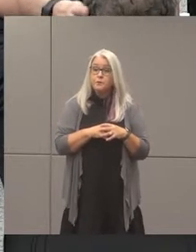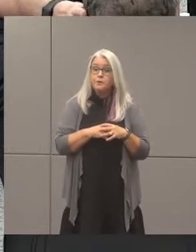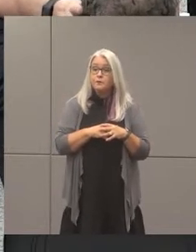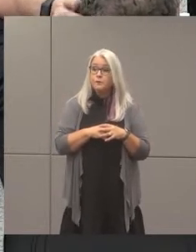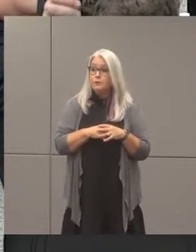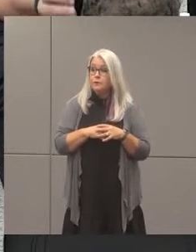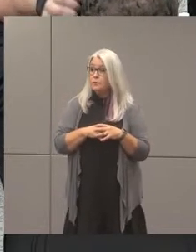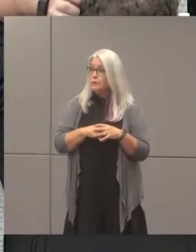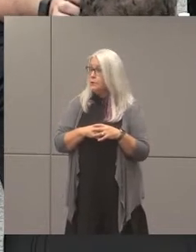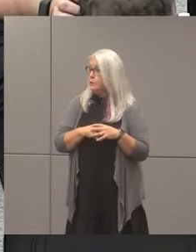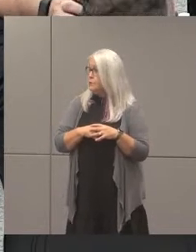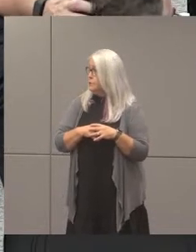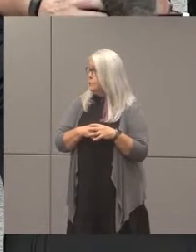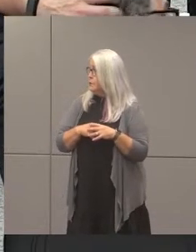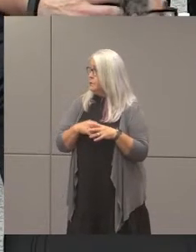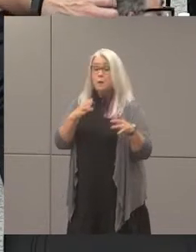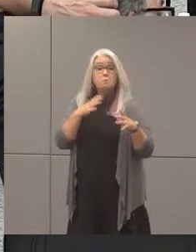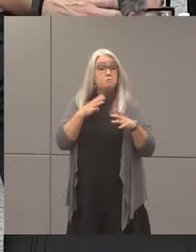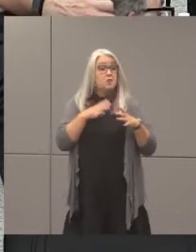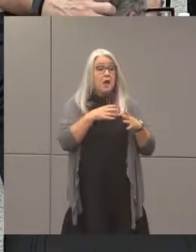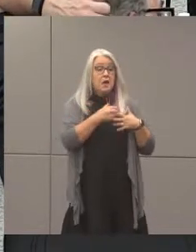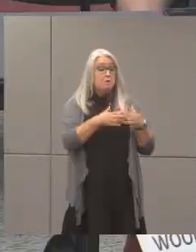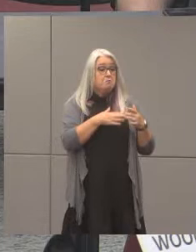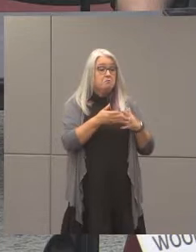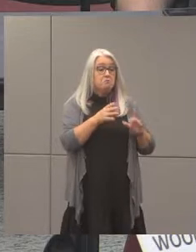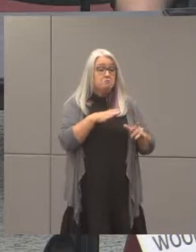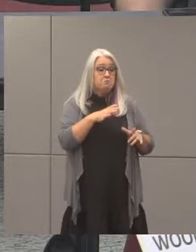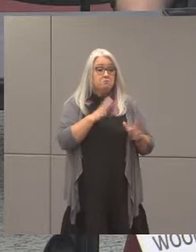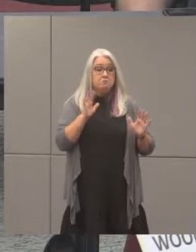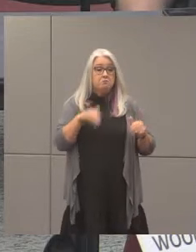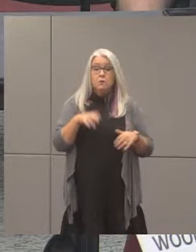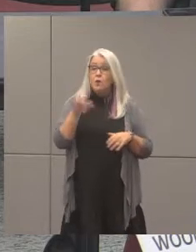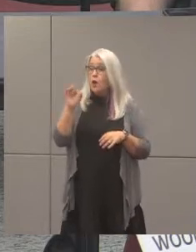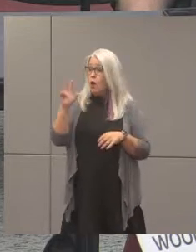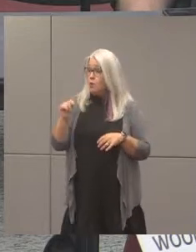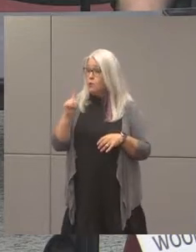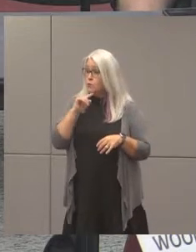I'm good either way. Okay. Art?